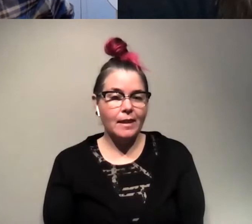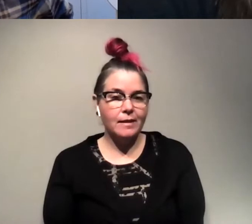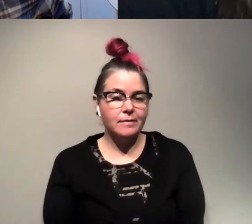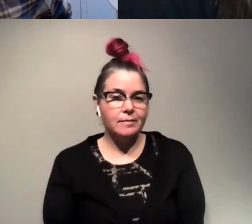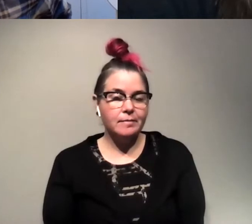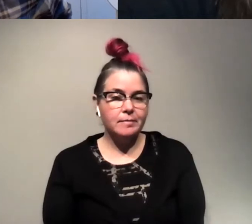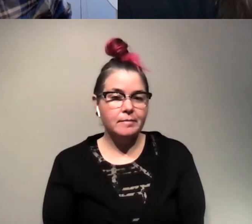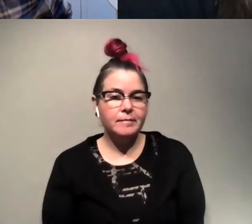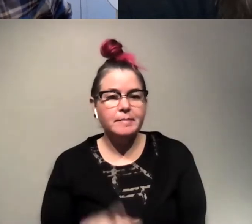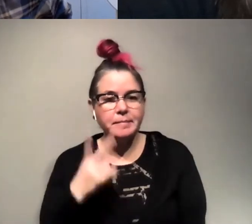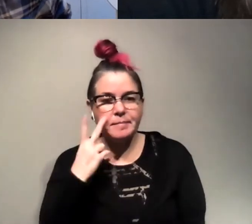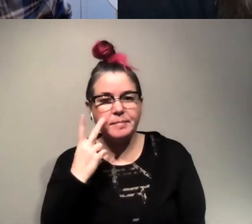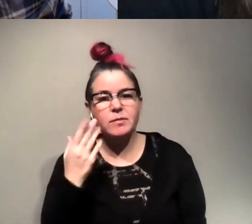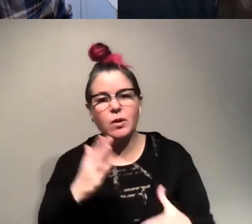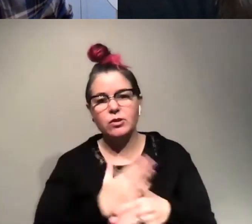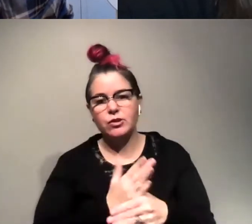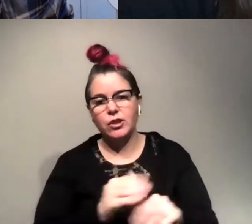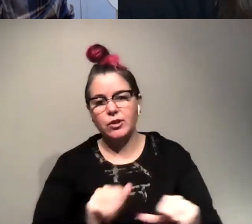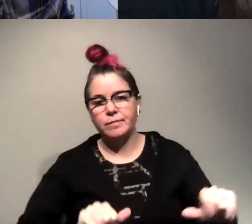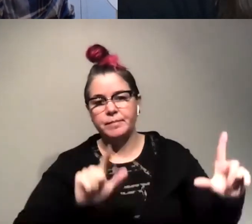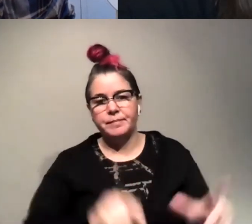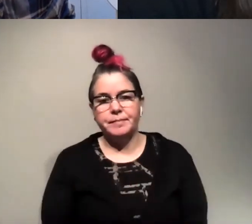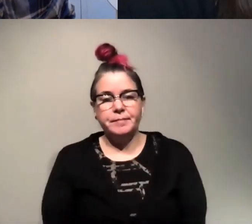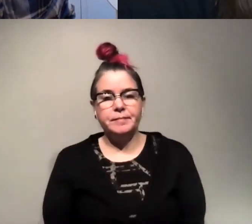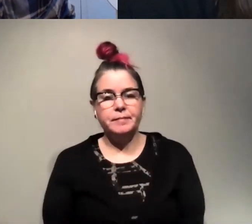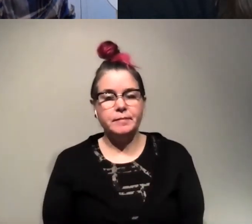So let me see if I can get that share started. Cool.